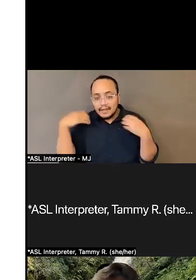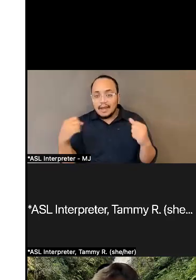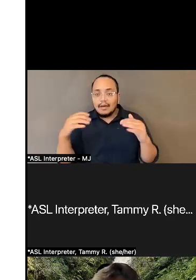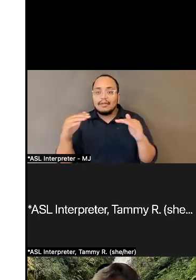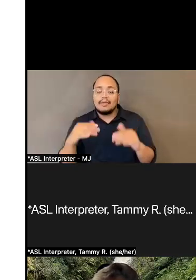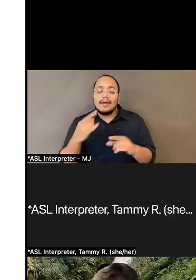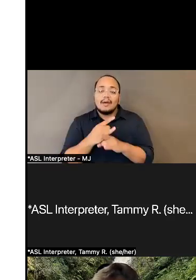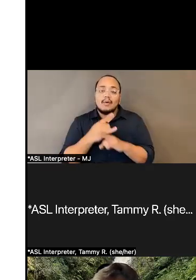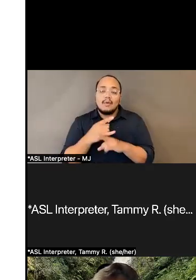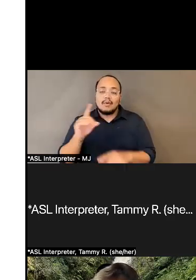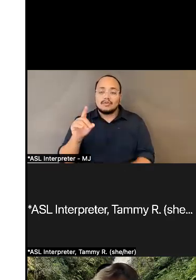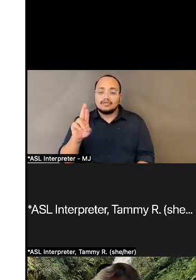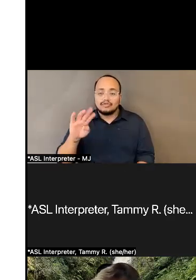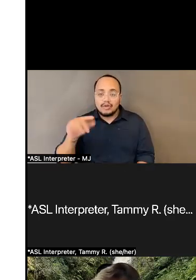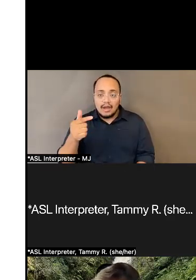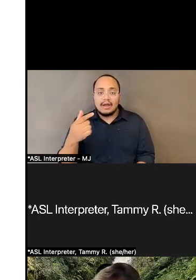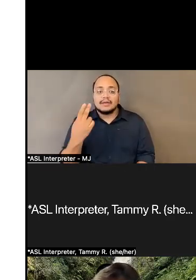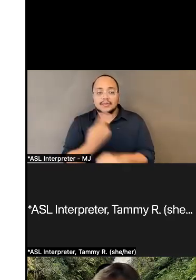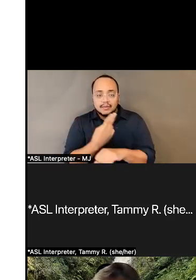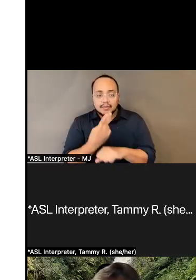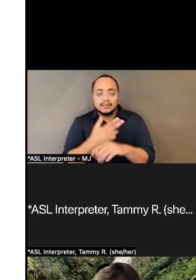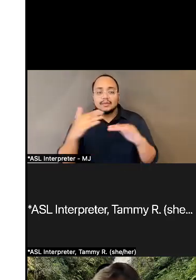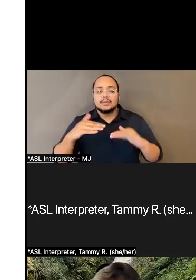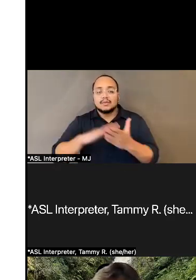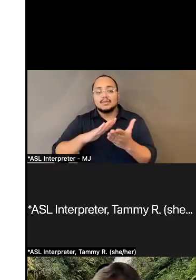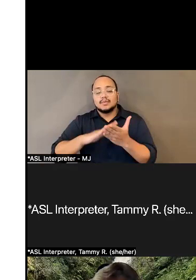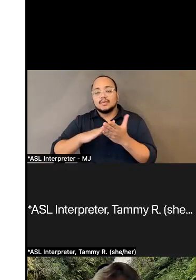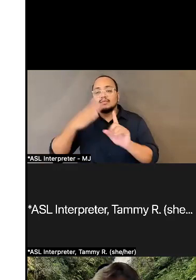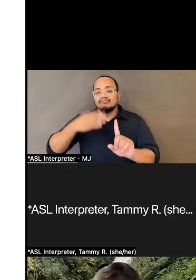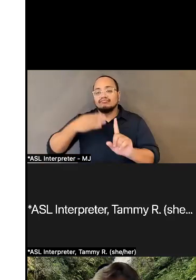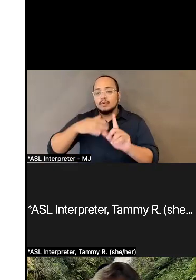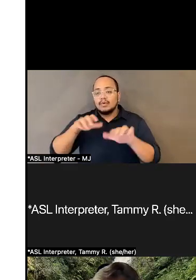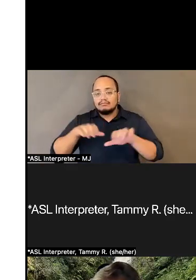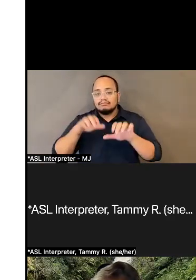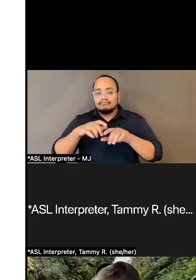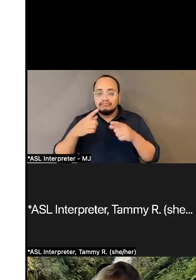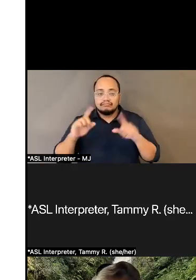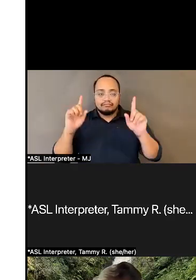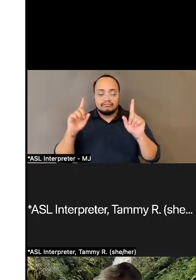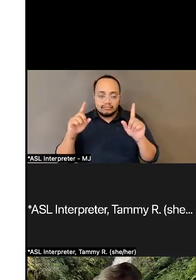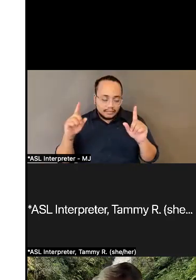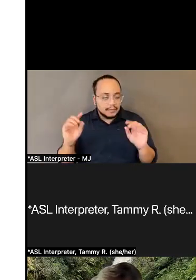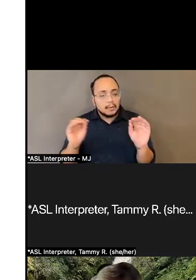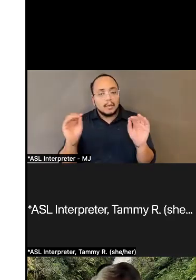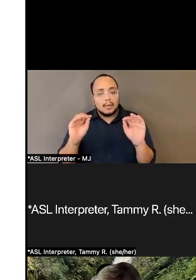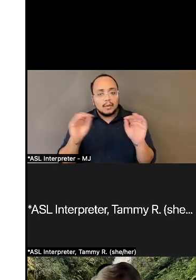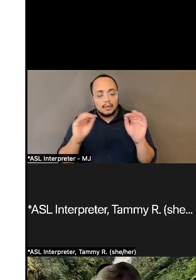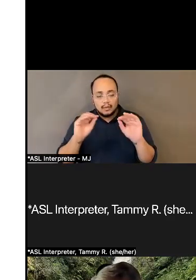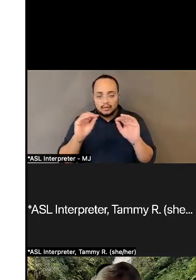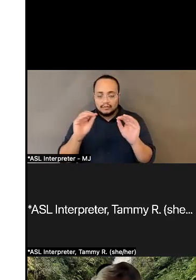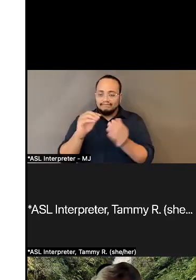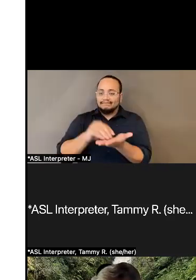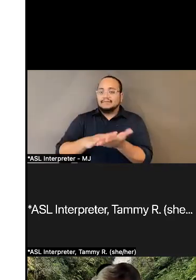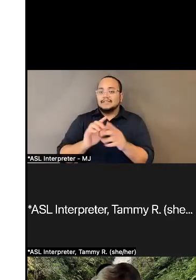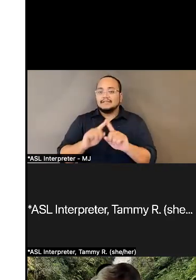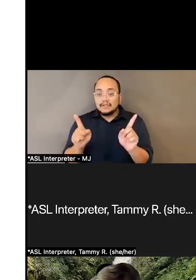use, children's school attendance or performance. So we have a lot more that we